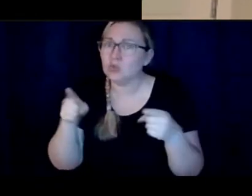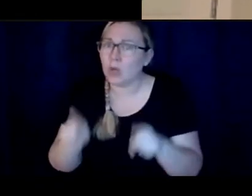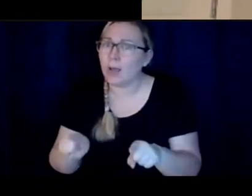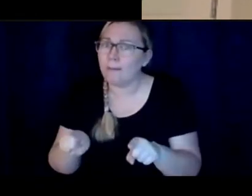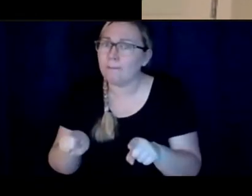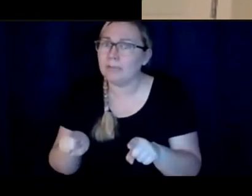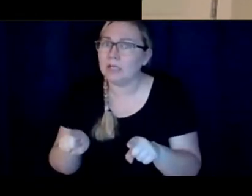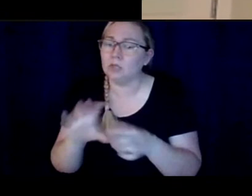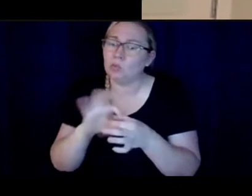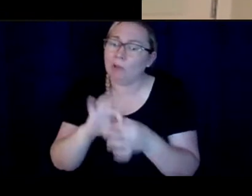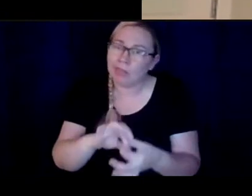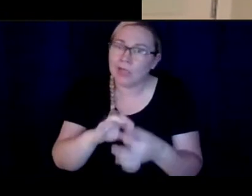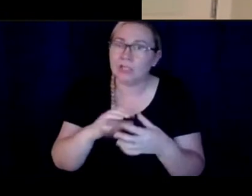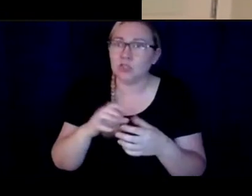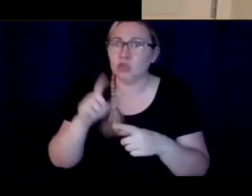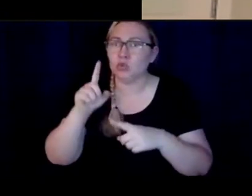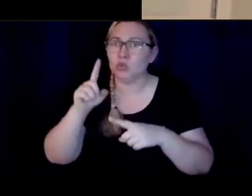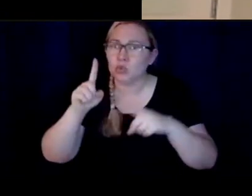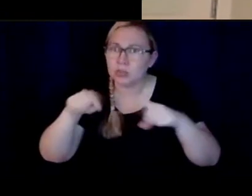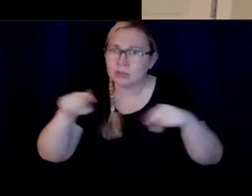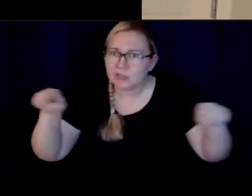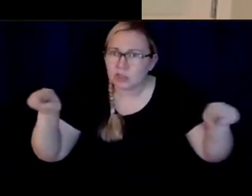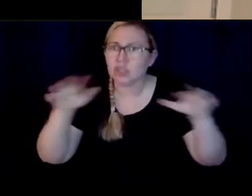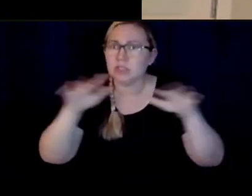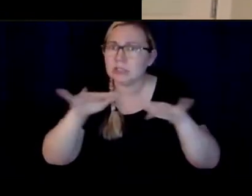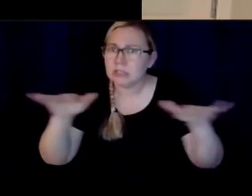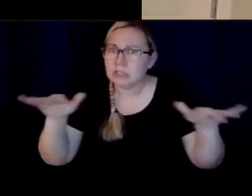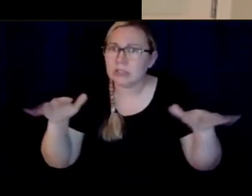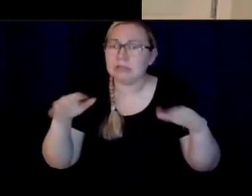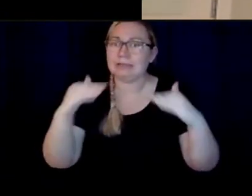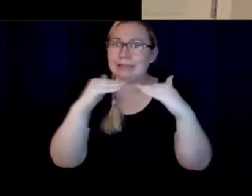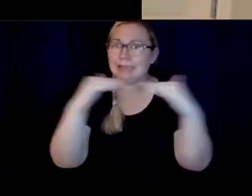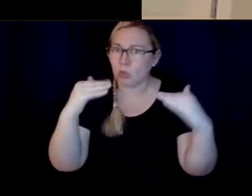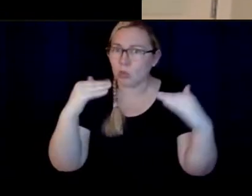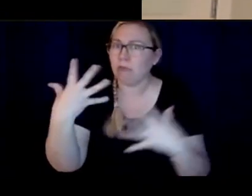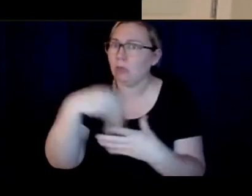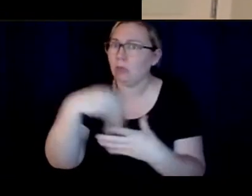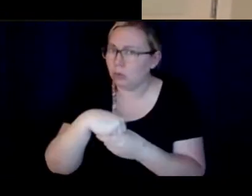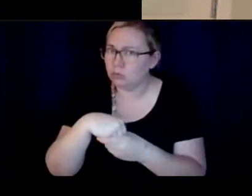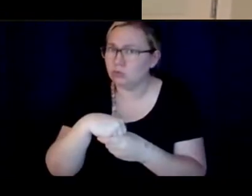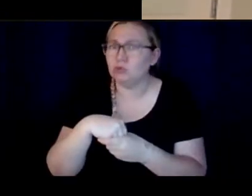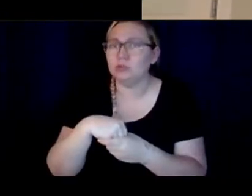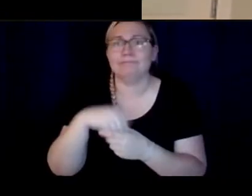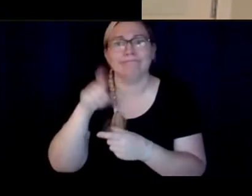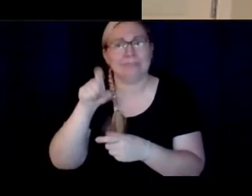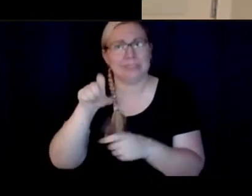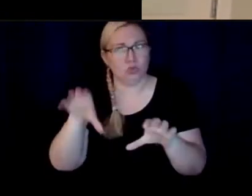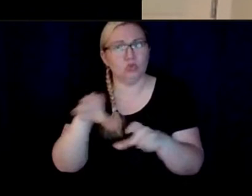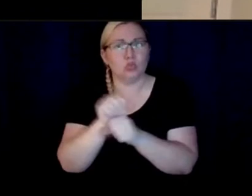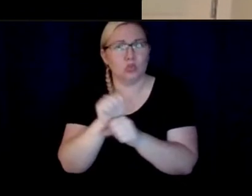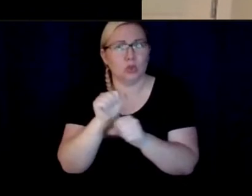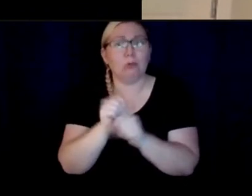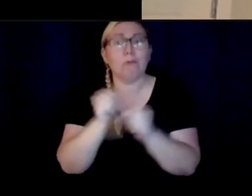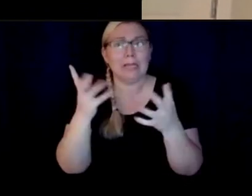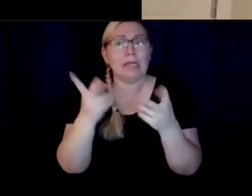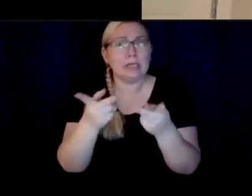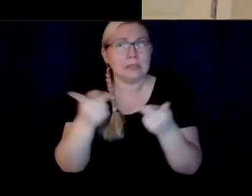of diversity, equity, and inclusion. So many places are still